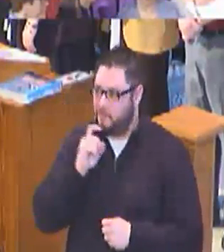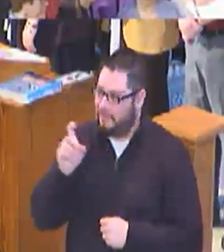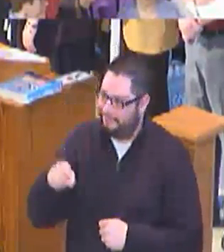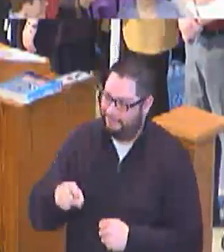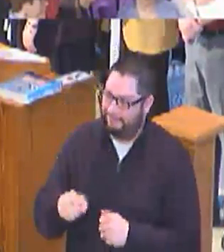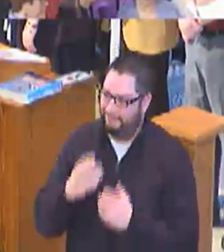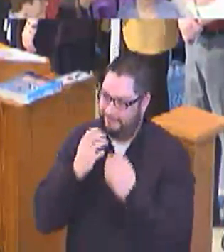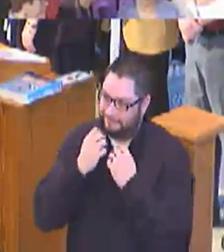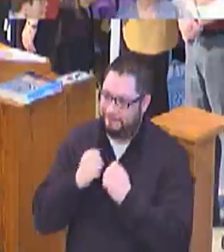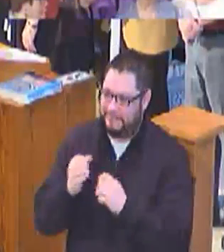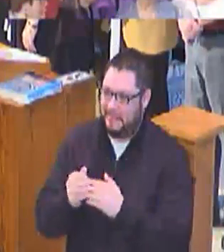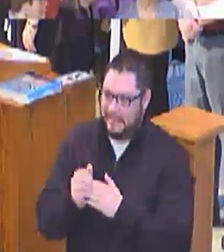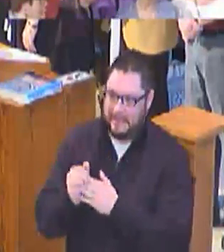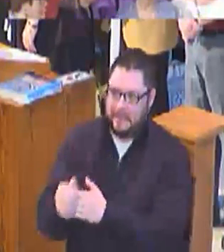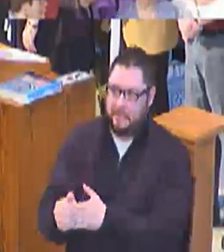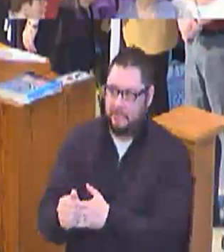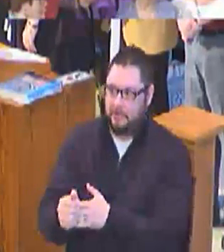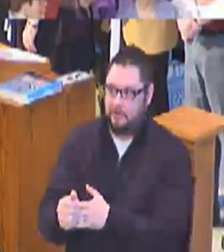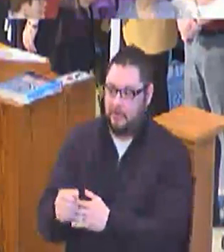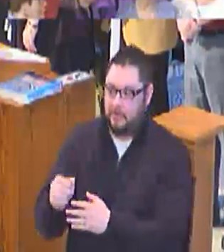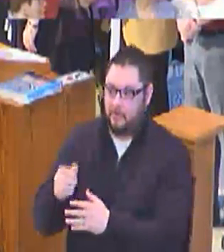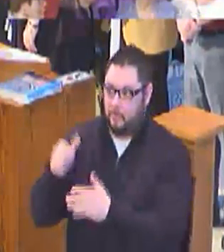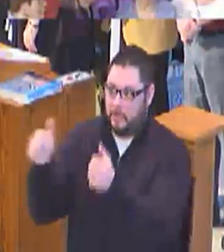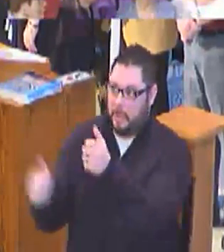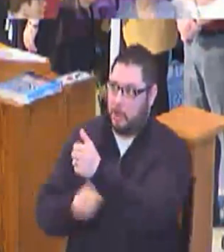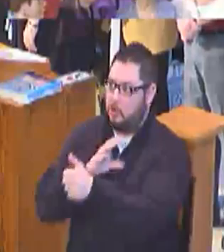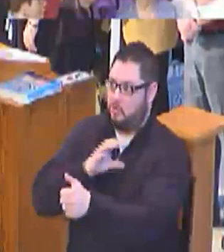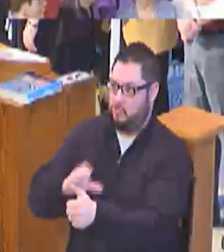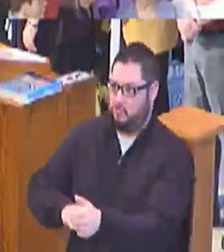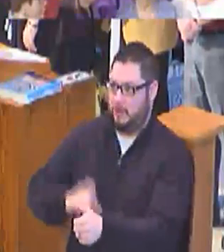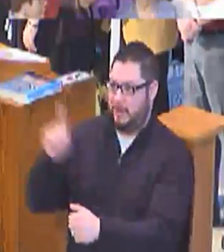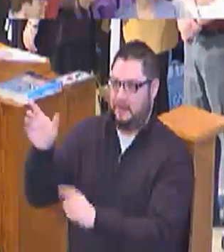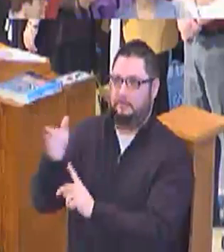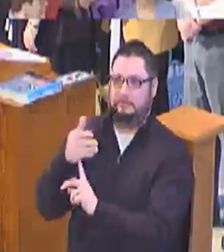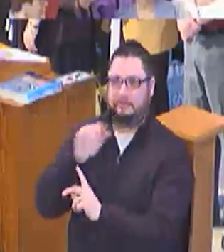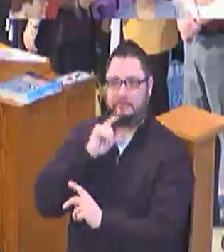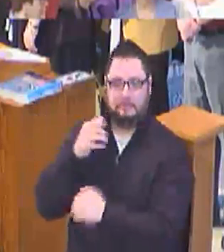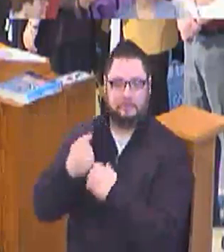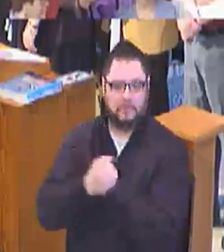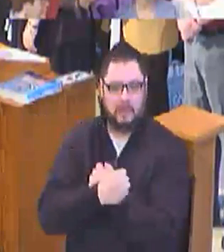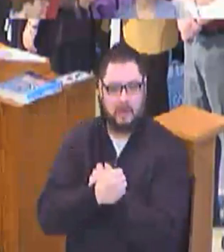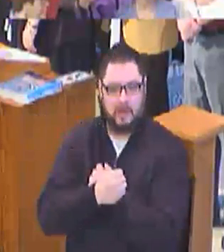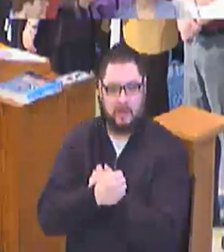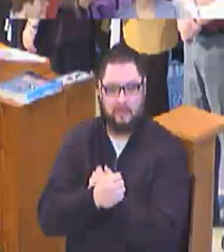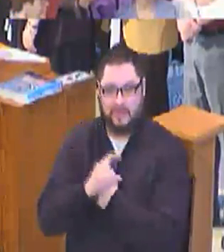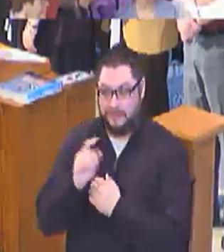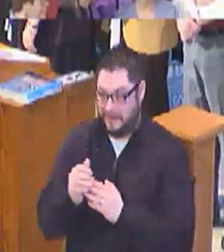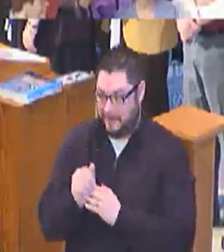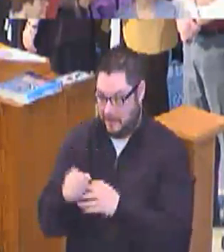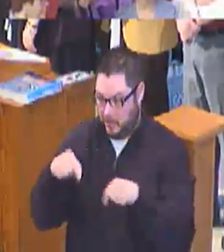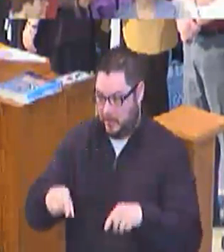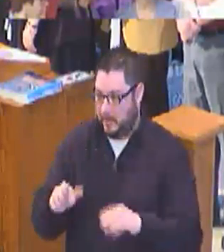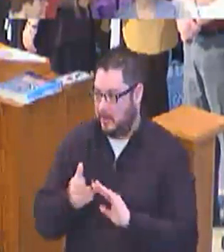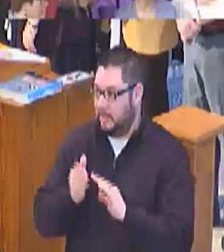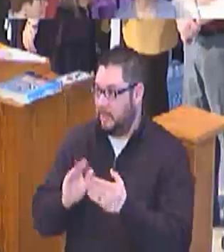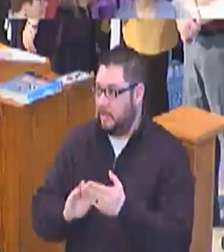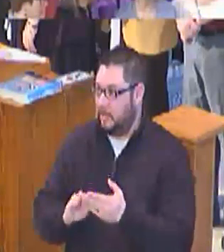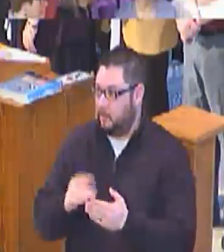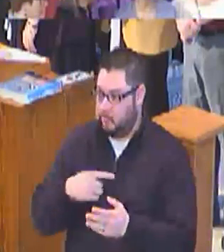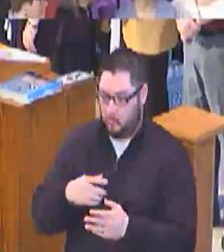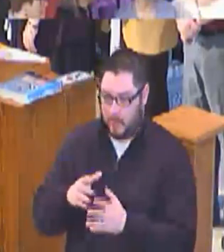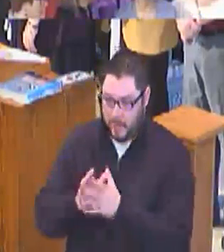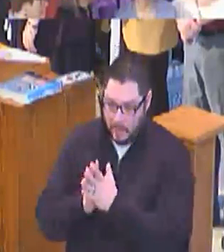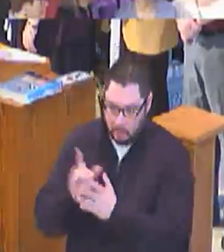leadership under Christ, whose banner is love. As a leader in this community, you are being asked